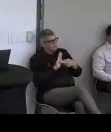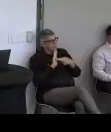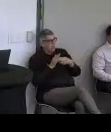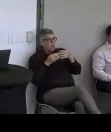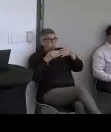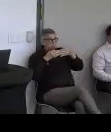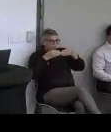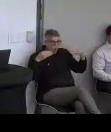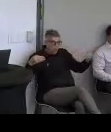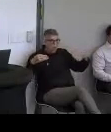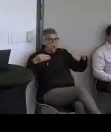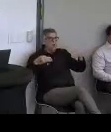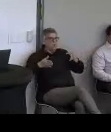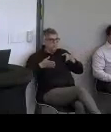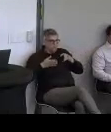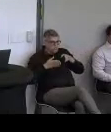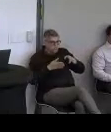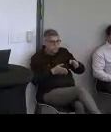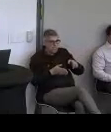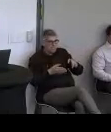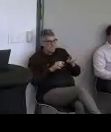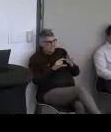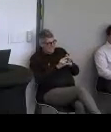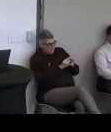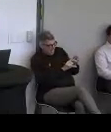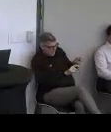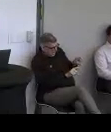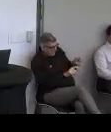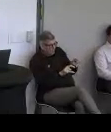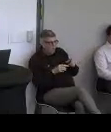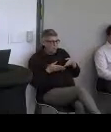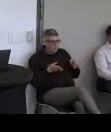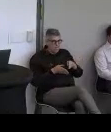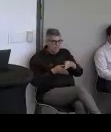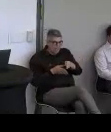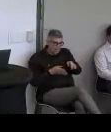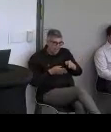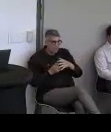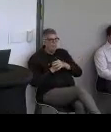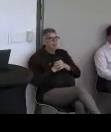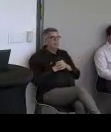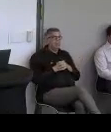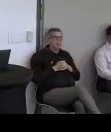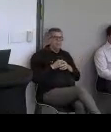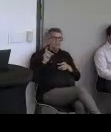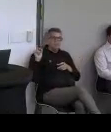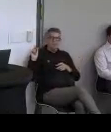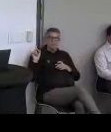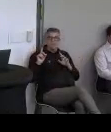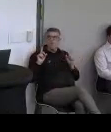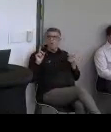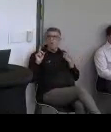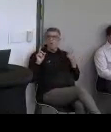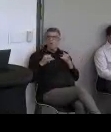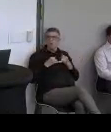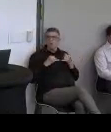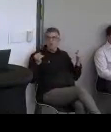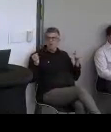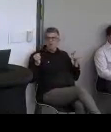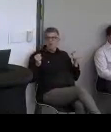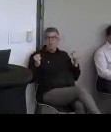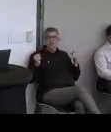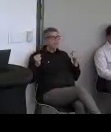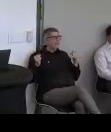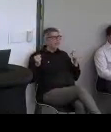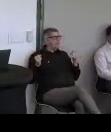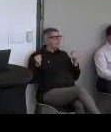edges, paths. And don't forget that lead lines are the lines that point to things on a map or on an image. These are also lines.